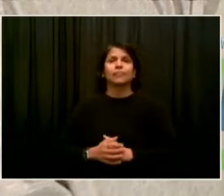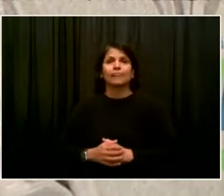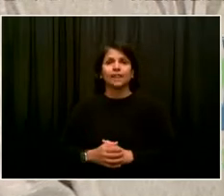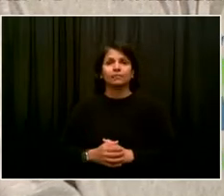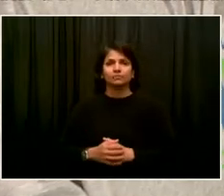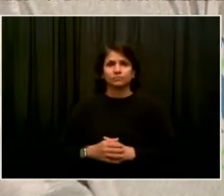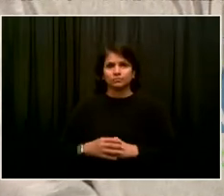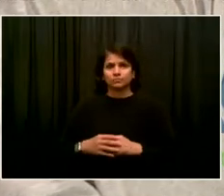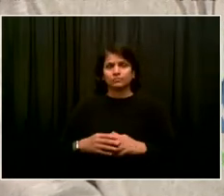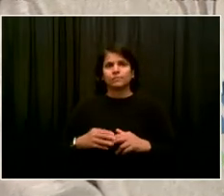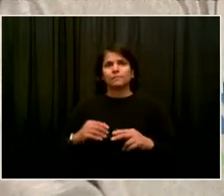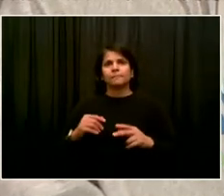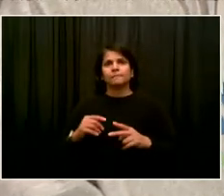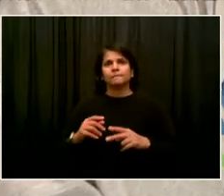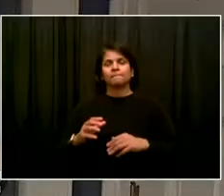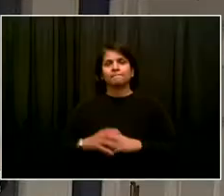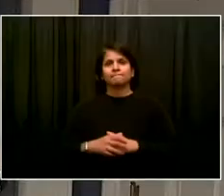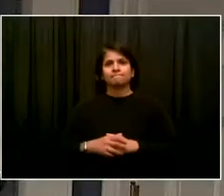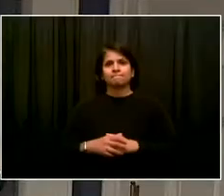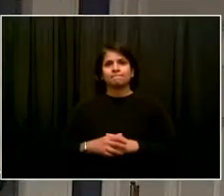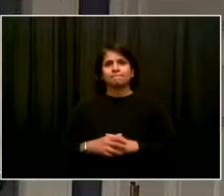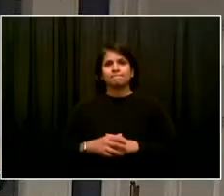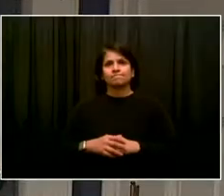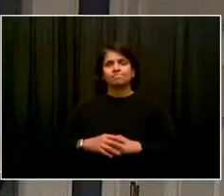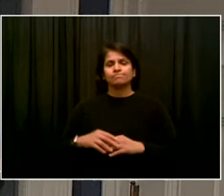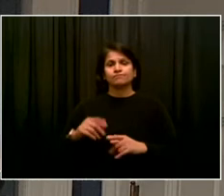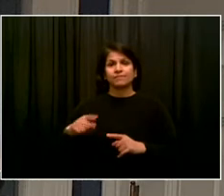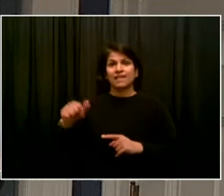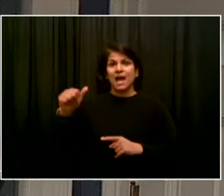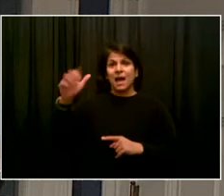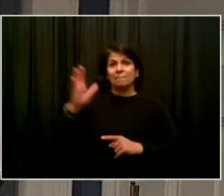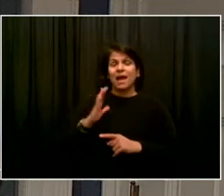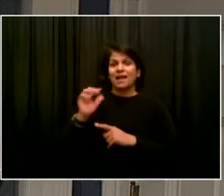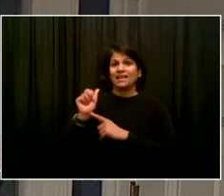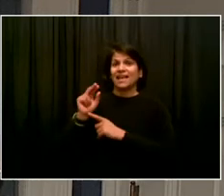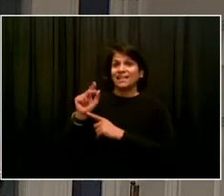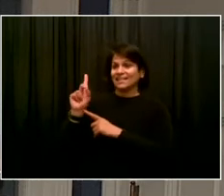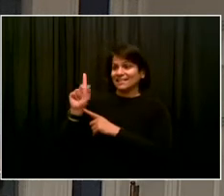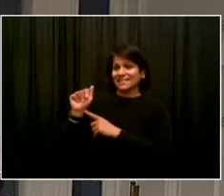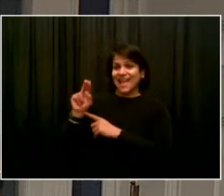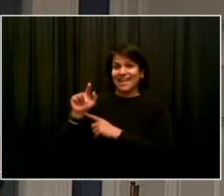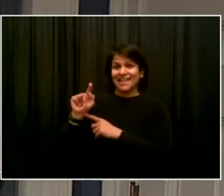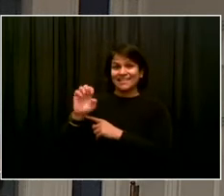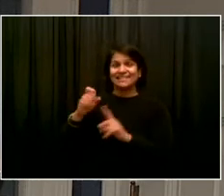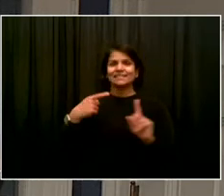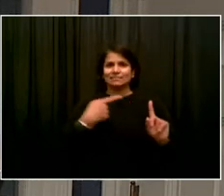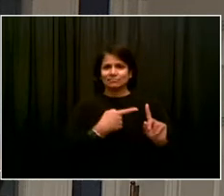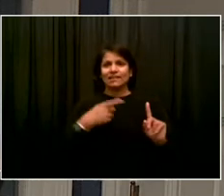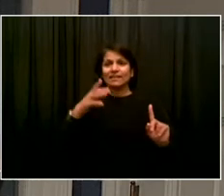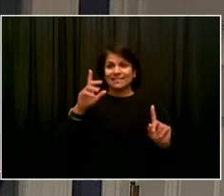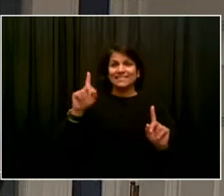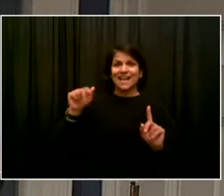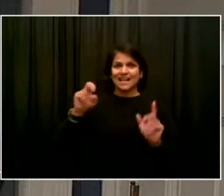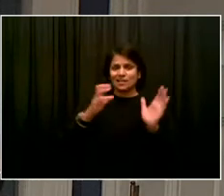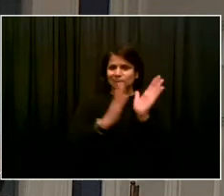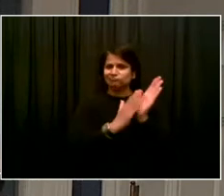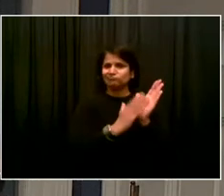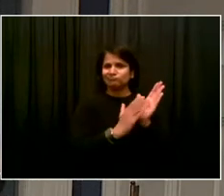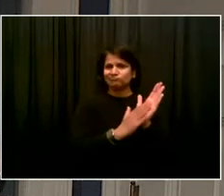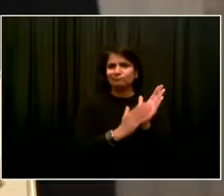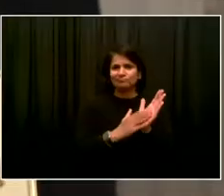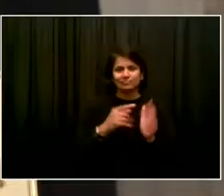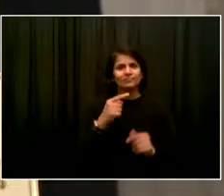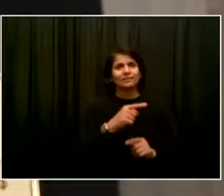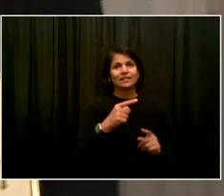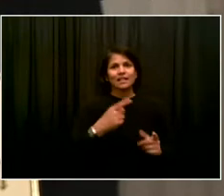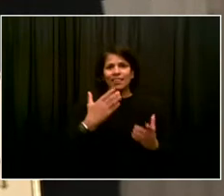man do? That was a fine piece, young man. I mean, I'm very impressed. Thank you so much for even you adding your contribution to it, because again,